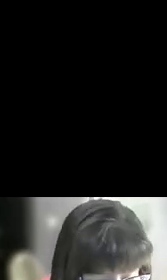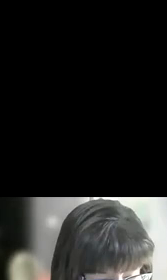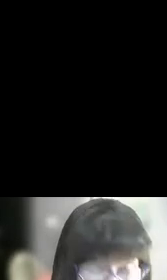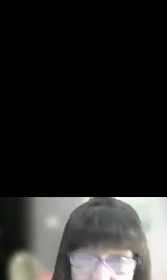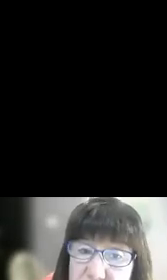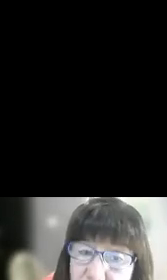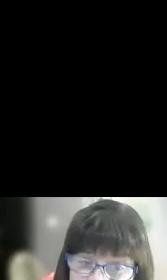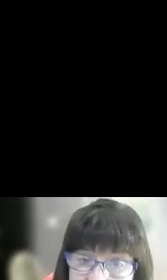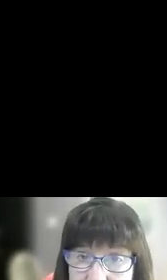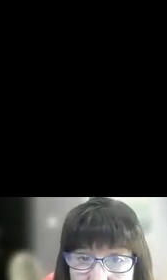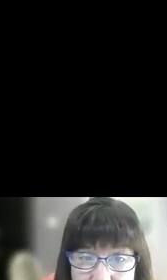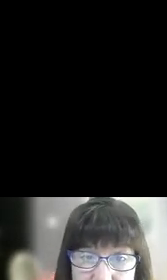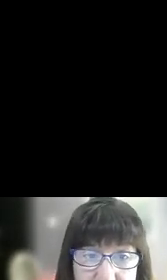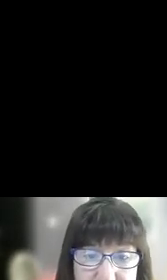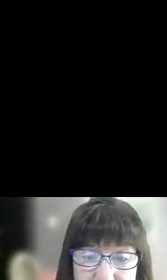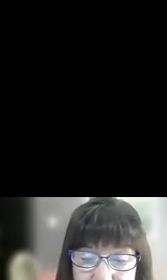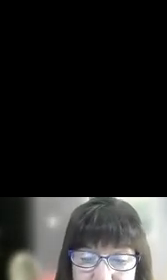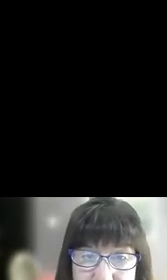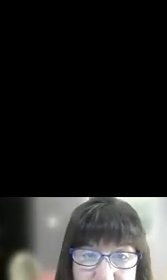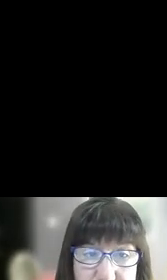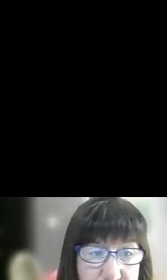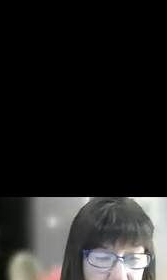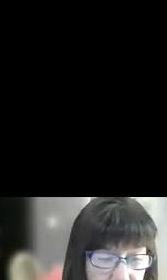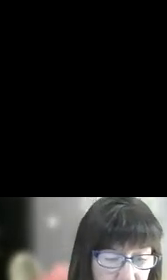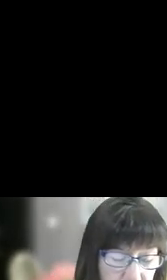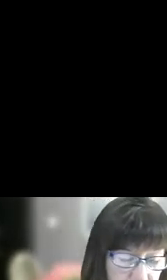just posted to find this information.